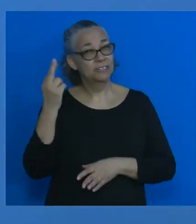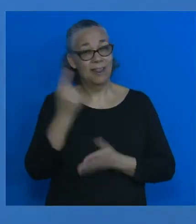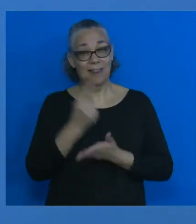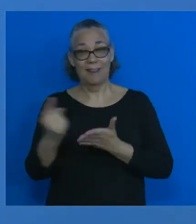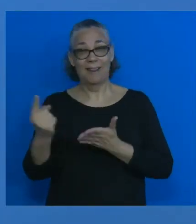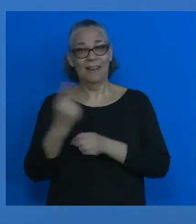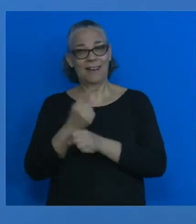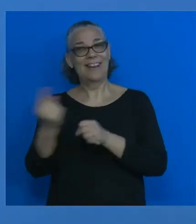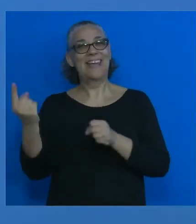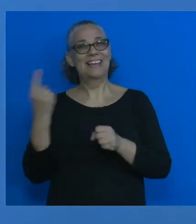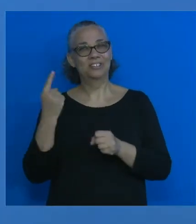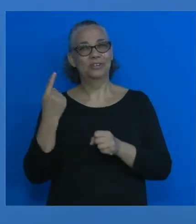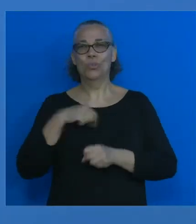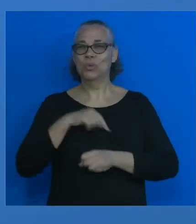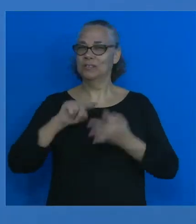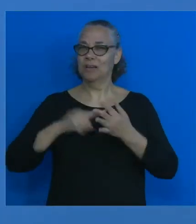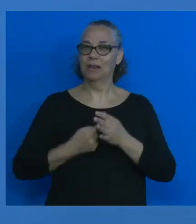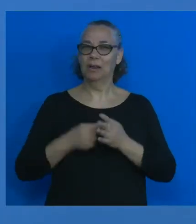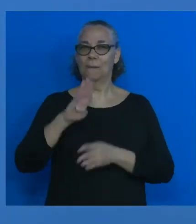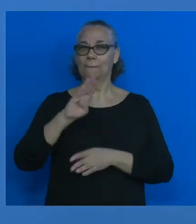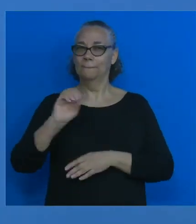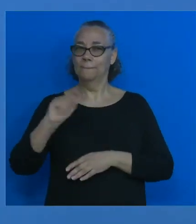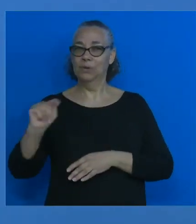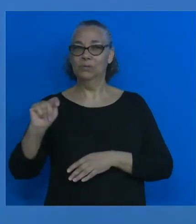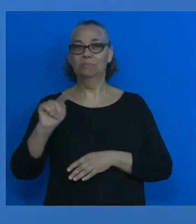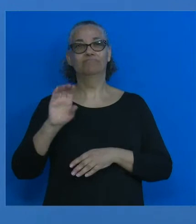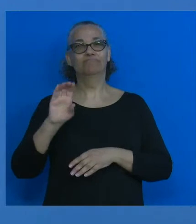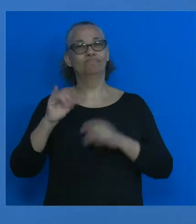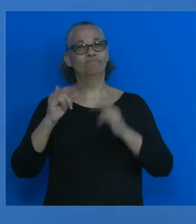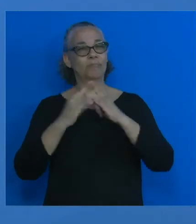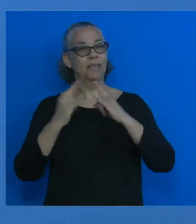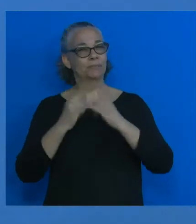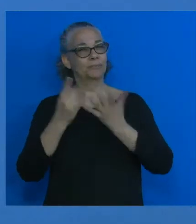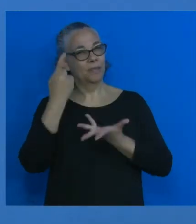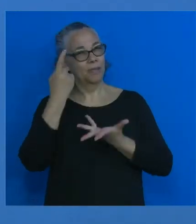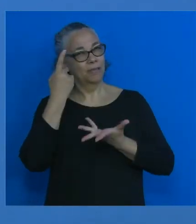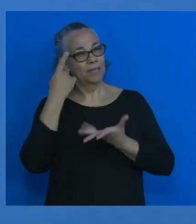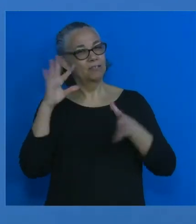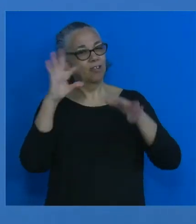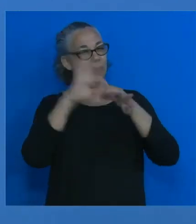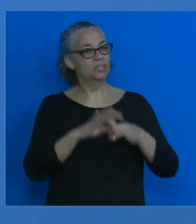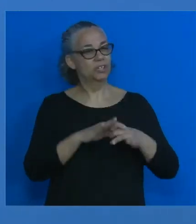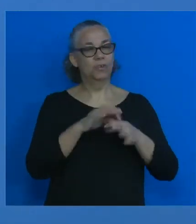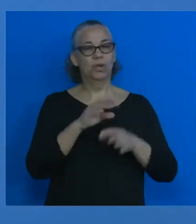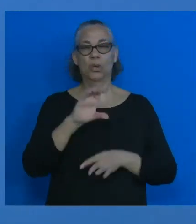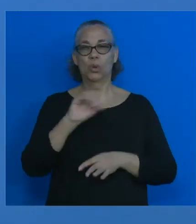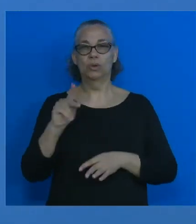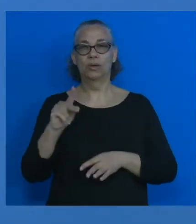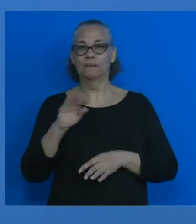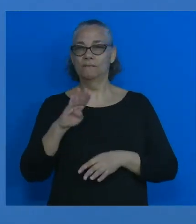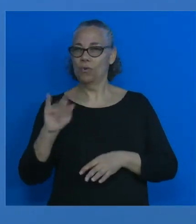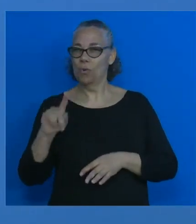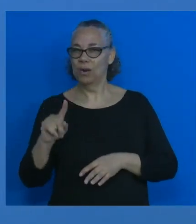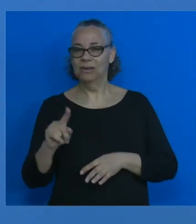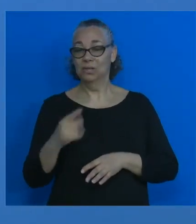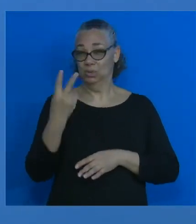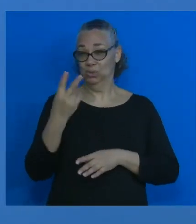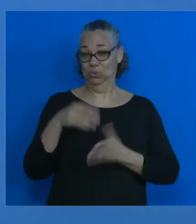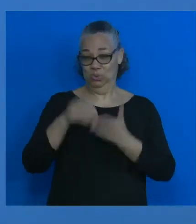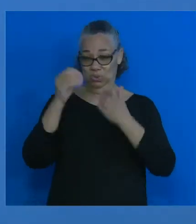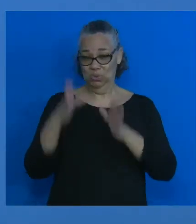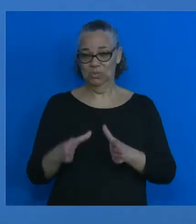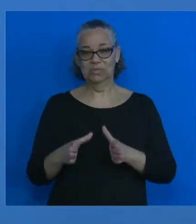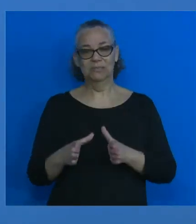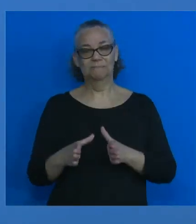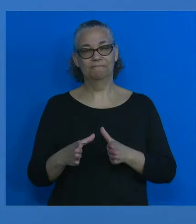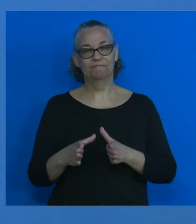Bermuda launched a boot camp in combination with Code 441. 2 of the students from that boot camp this year were engaged to